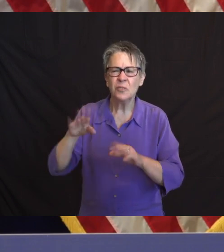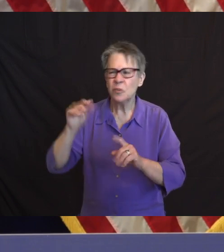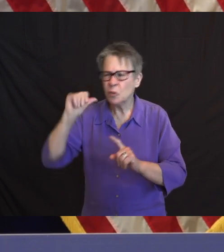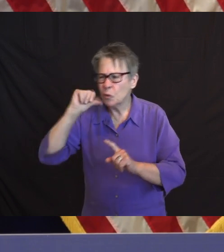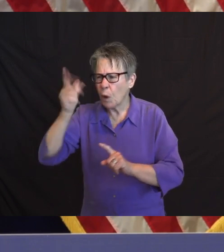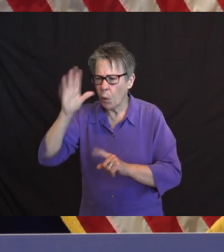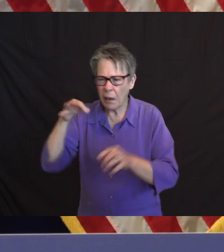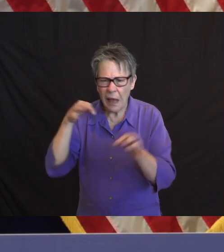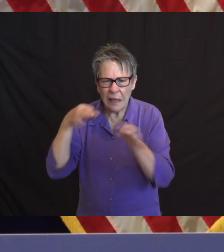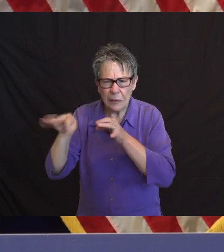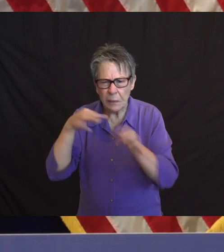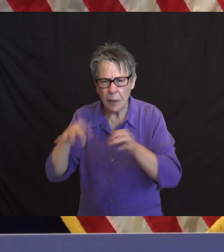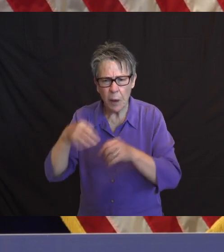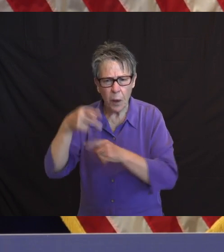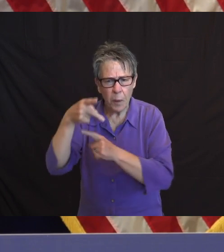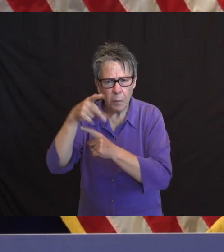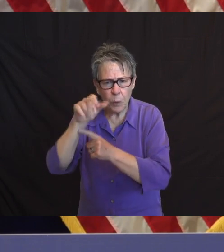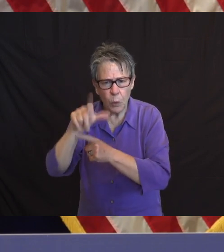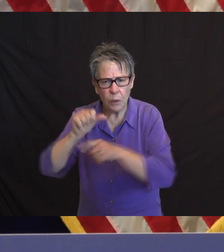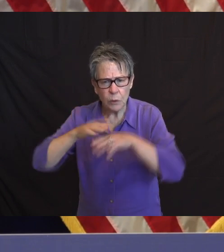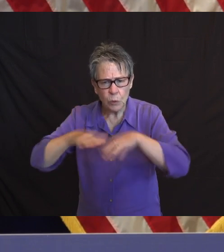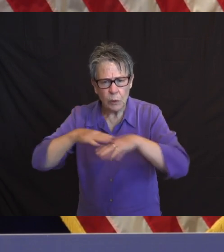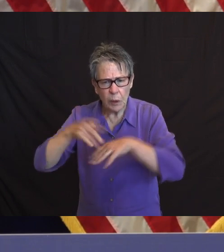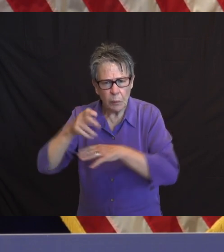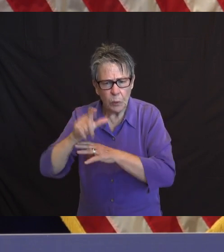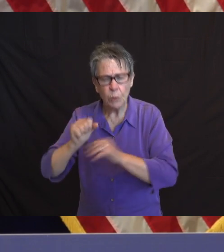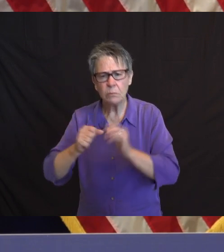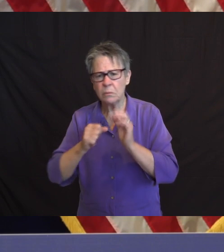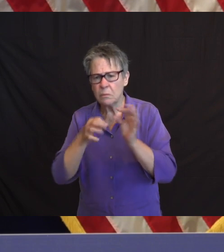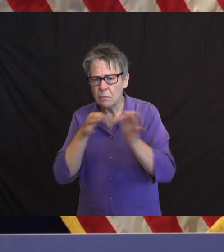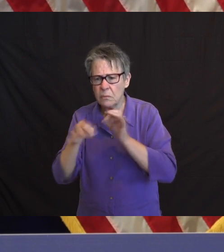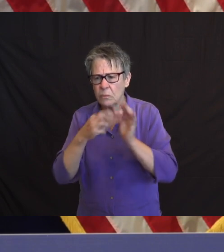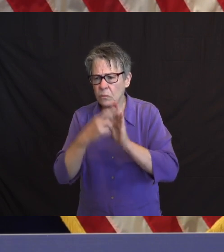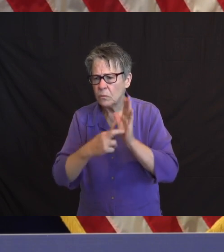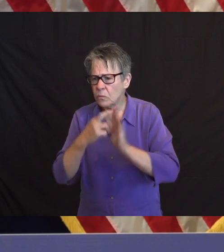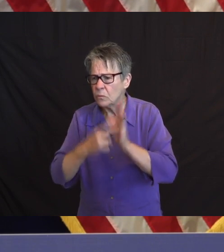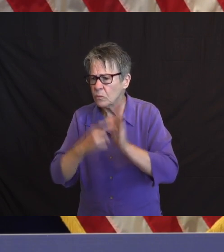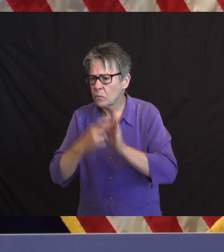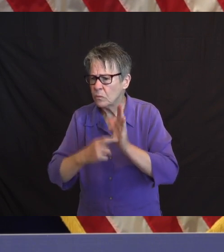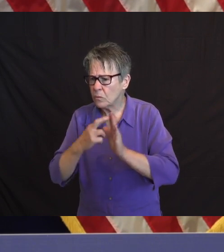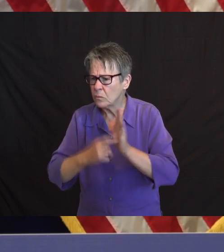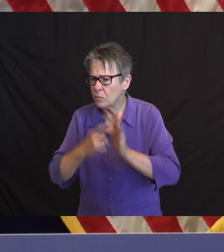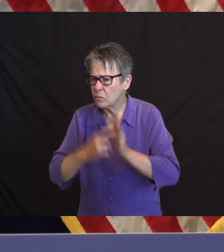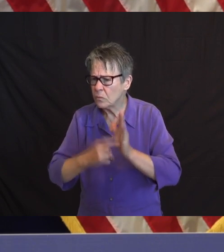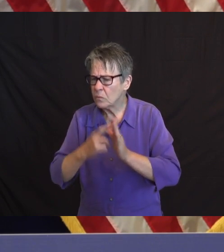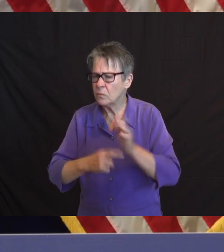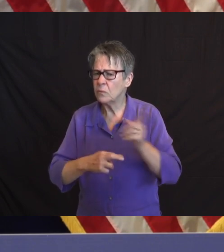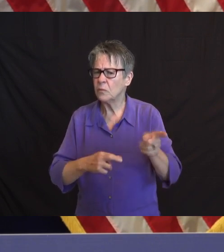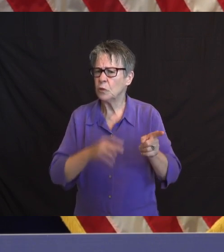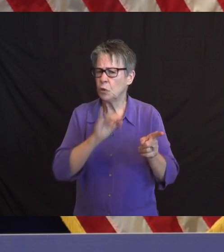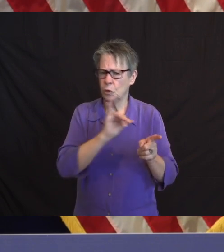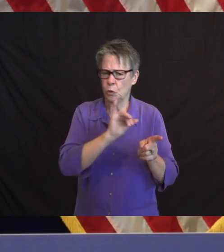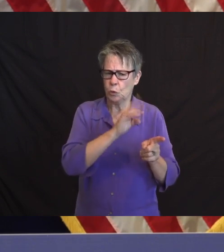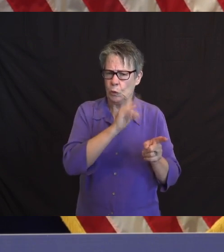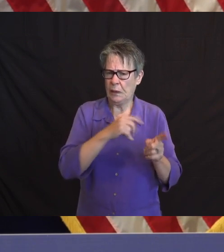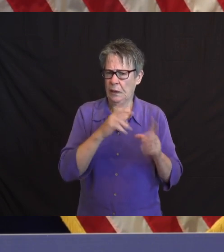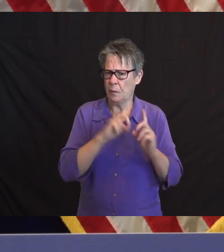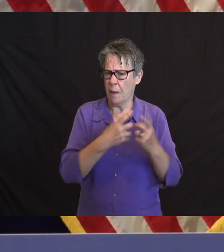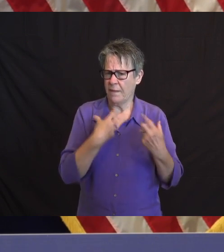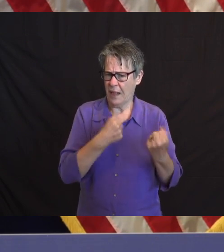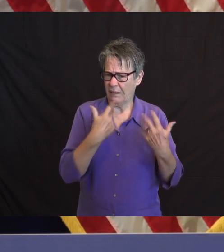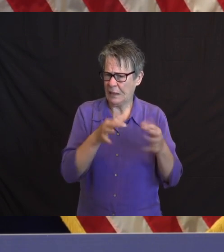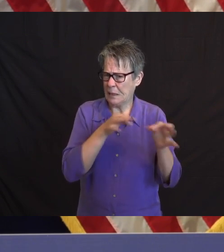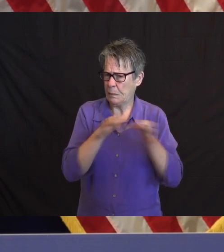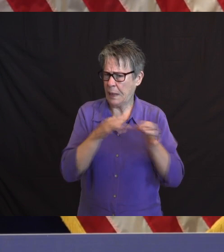heard. We'll be soon giving updating guidance on indoor gatherings, because we